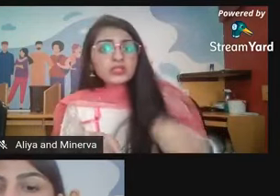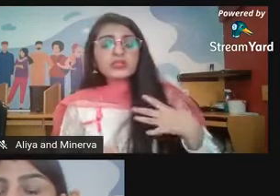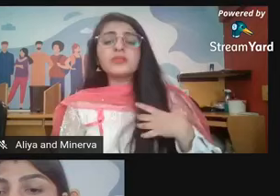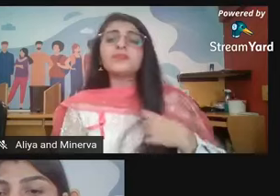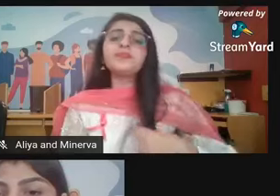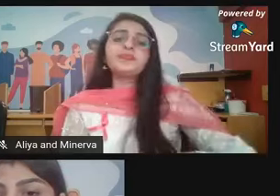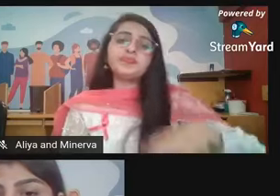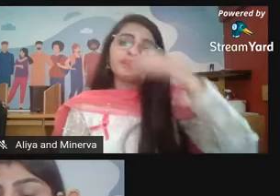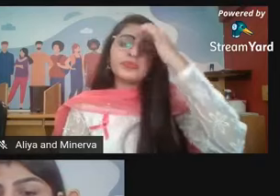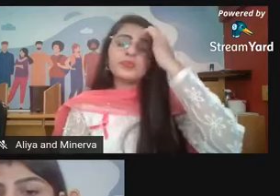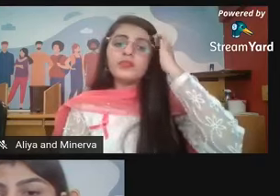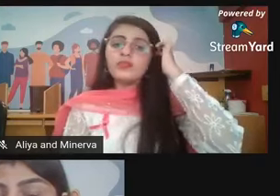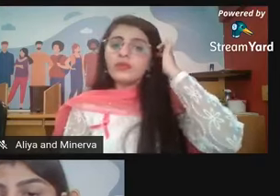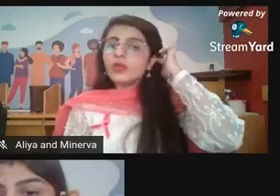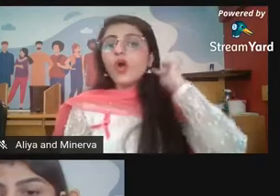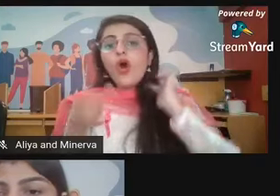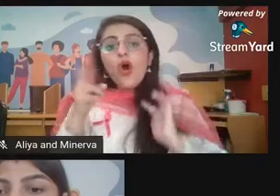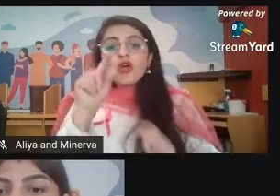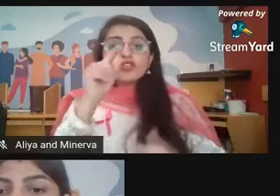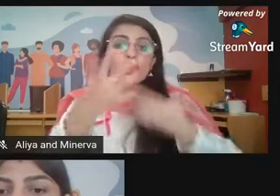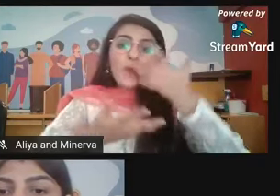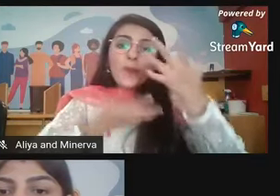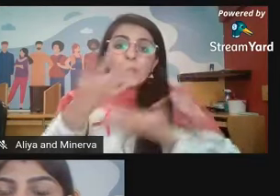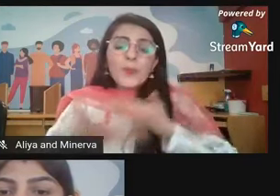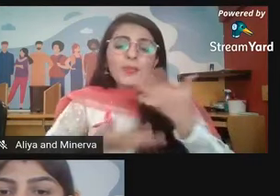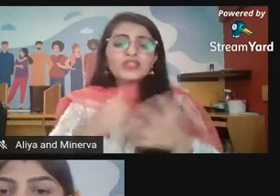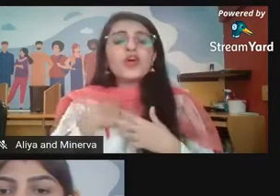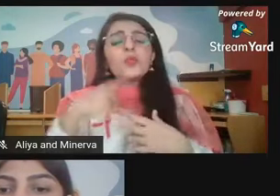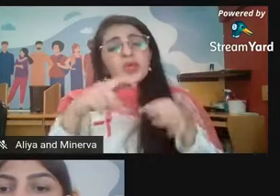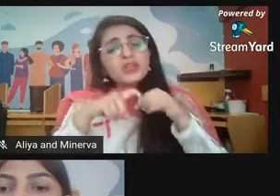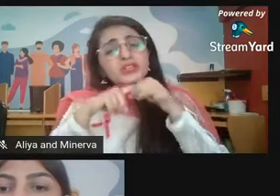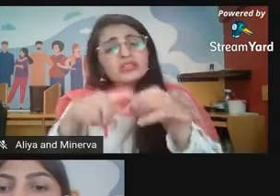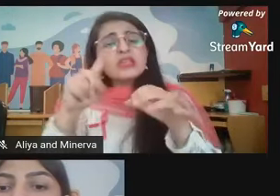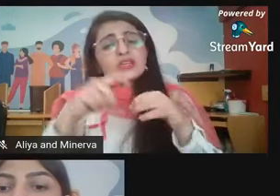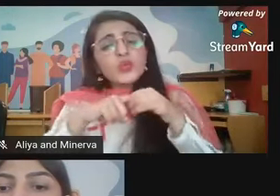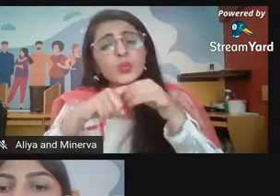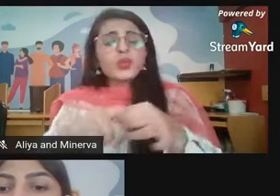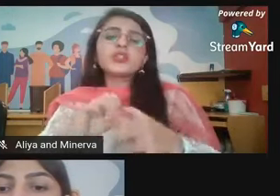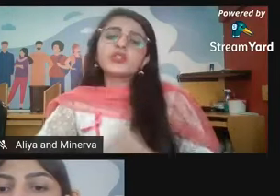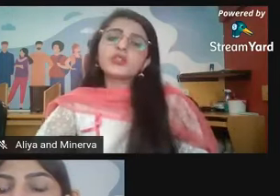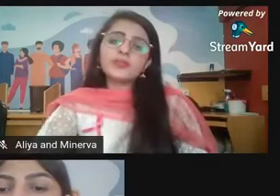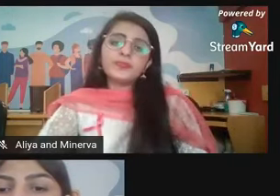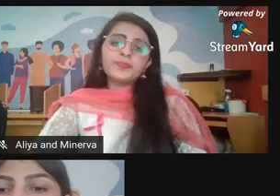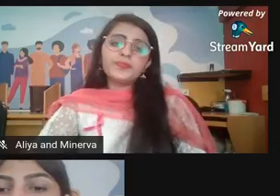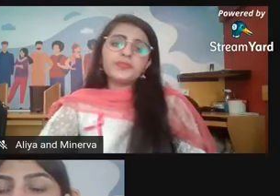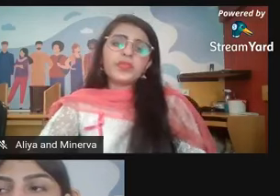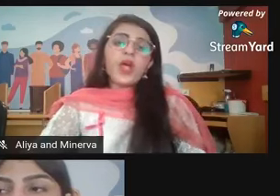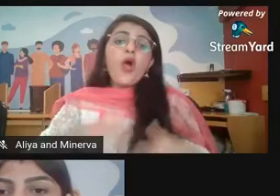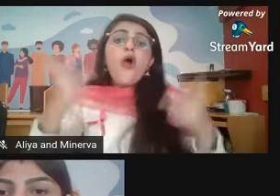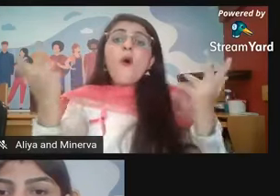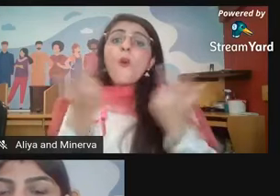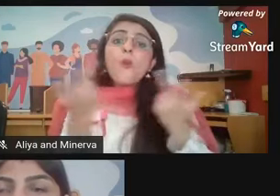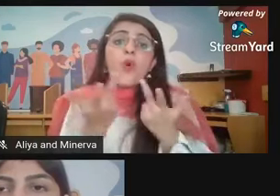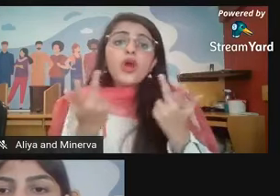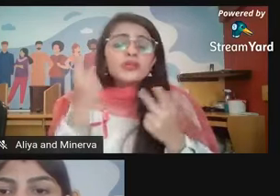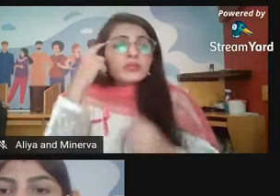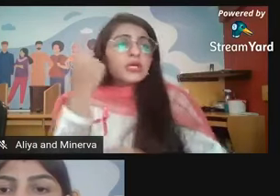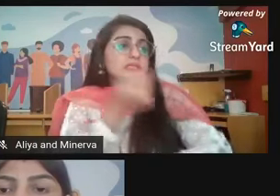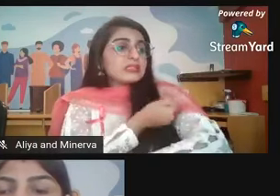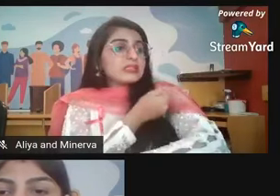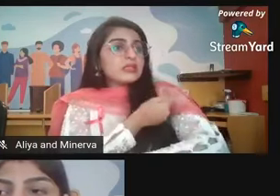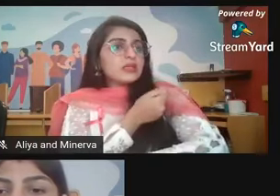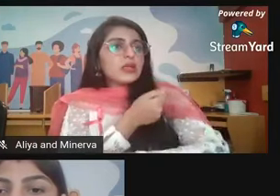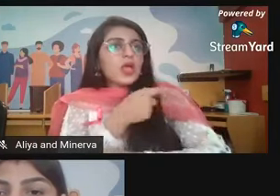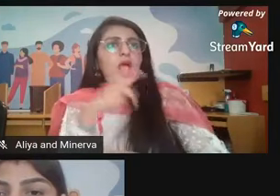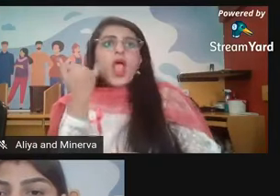But chale, acha, coming back to what you just said, I wanted to ask ke, what's the treatment decision agar